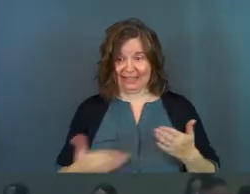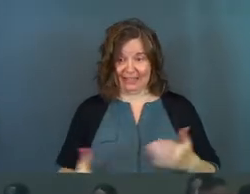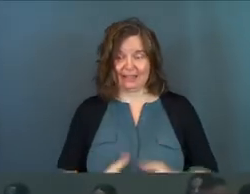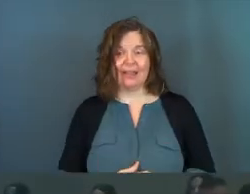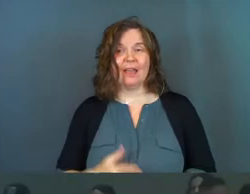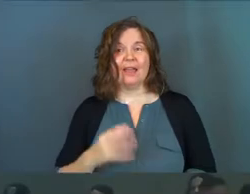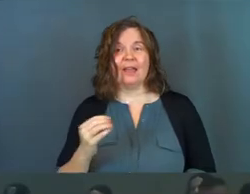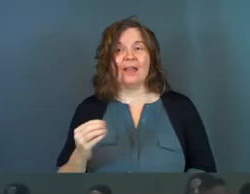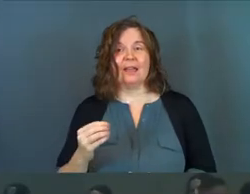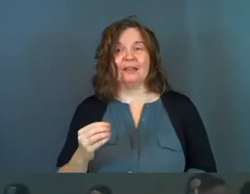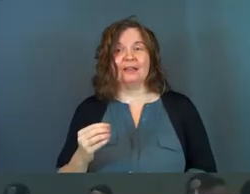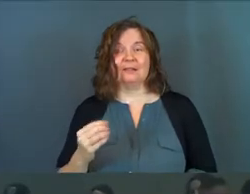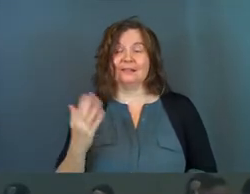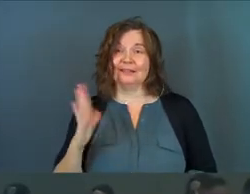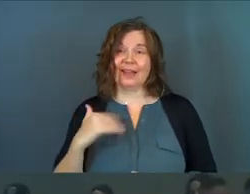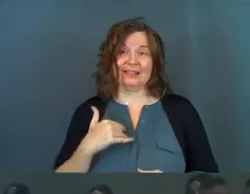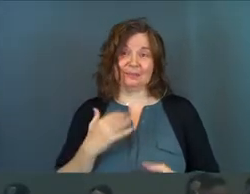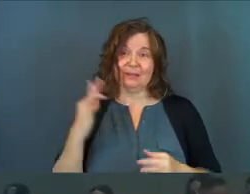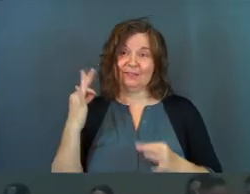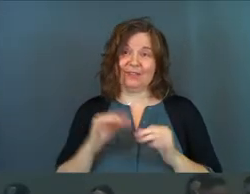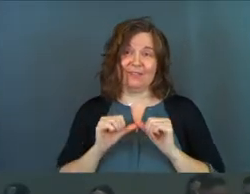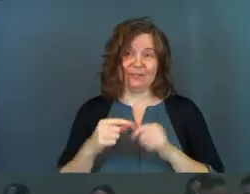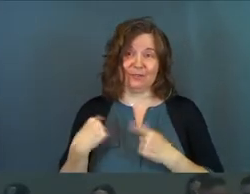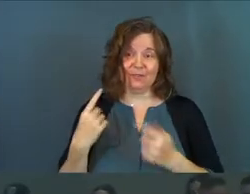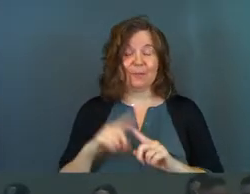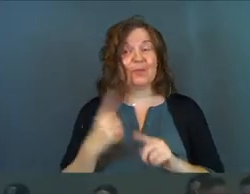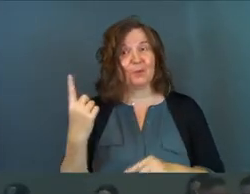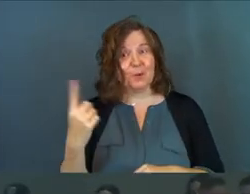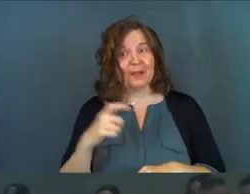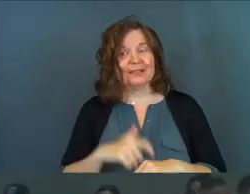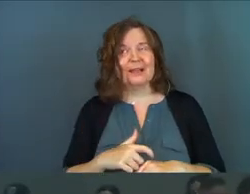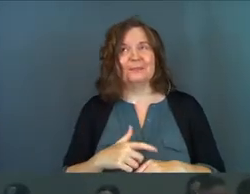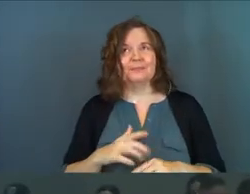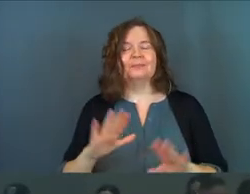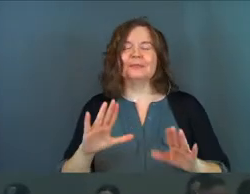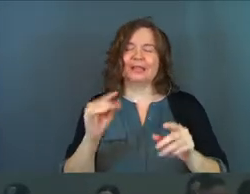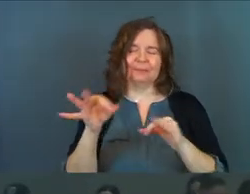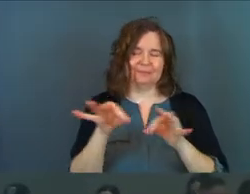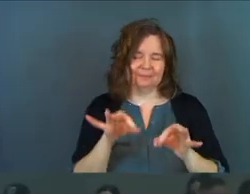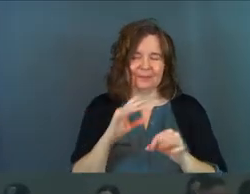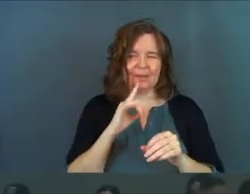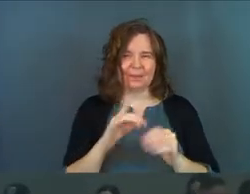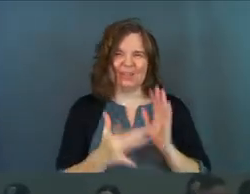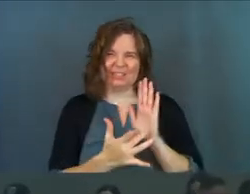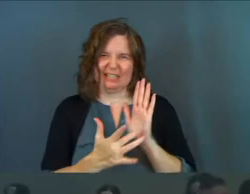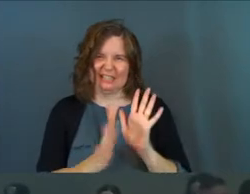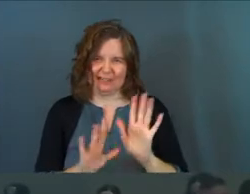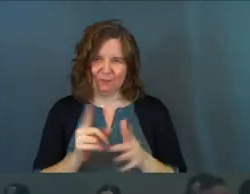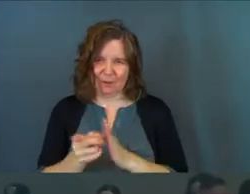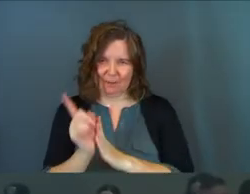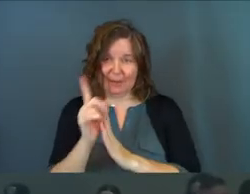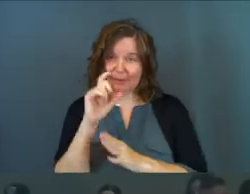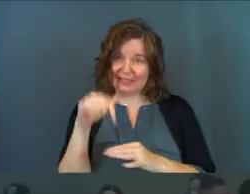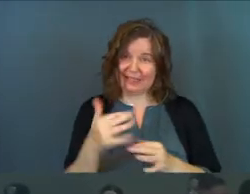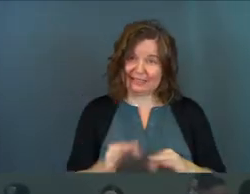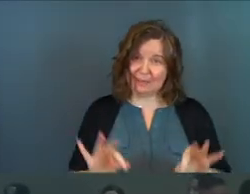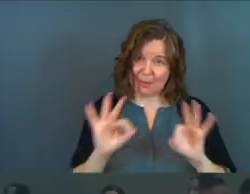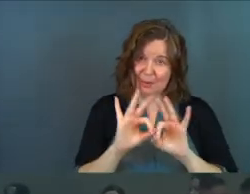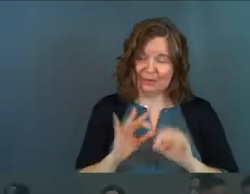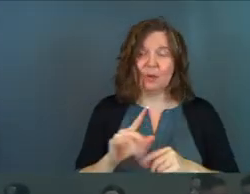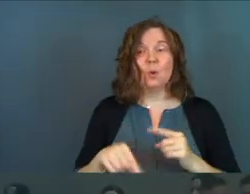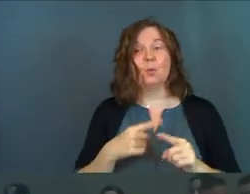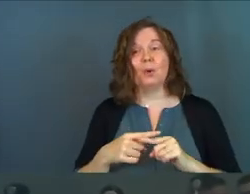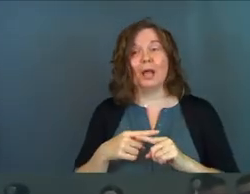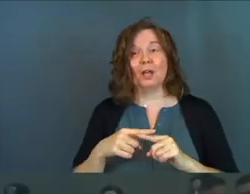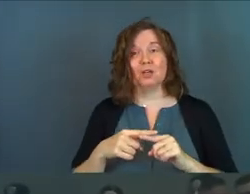thing. And God has been faithful thus far. But there was one, let me talk to you about technique here for a second, okay? Because this is important.